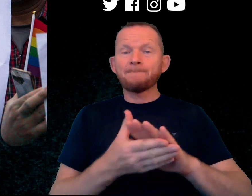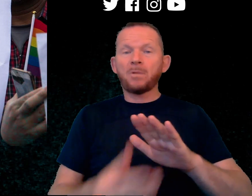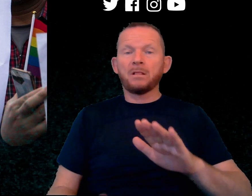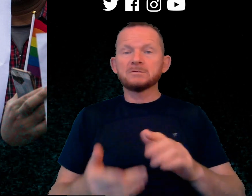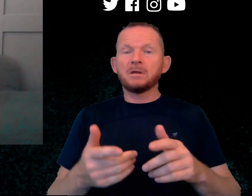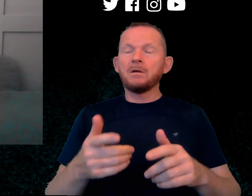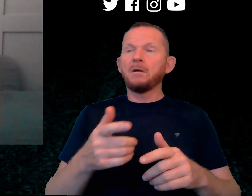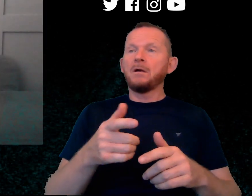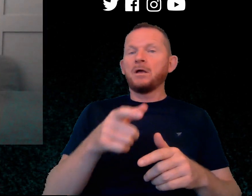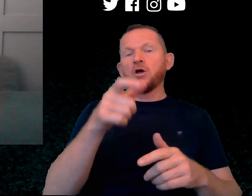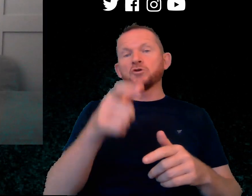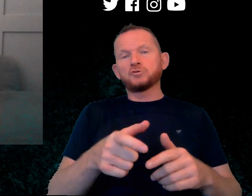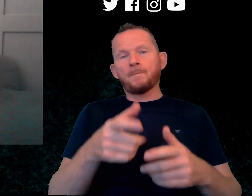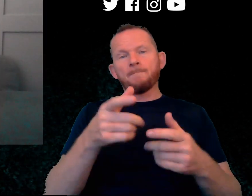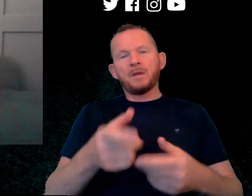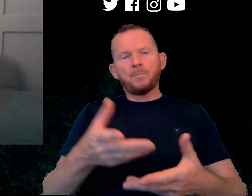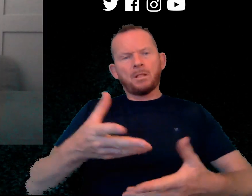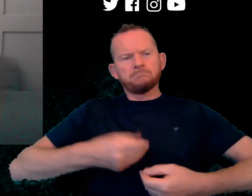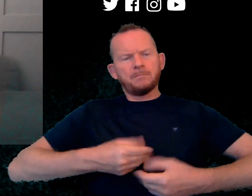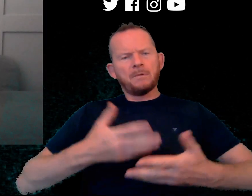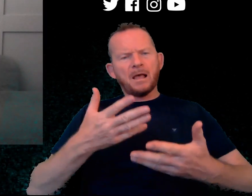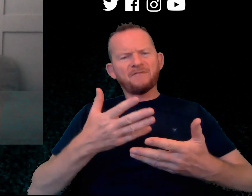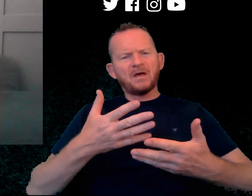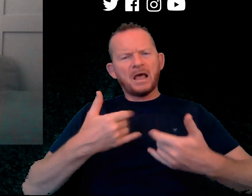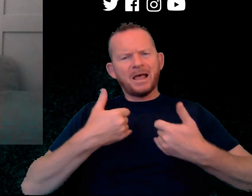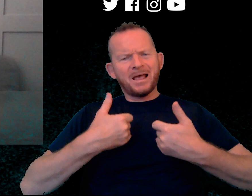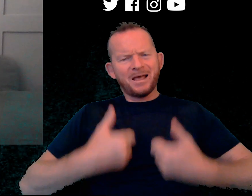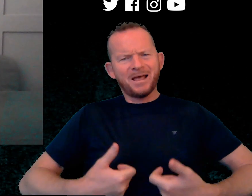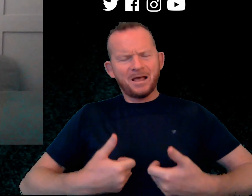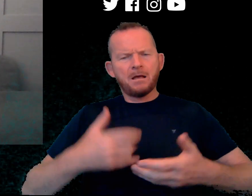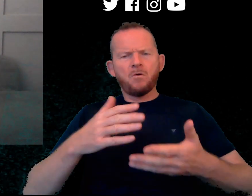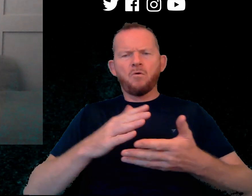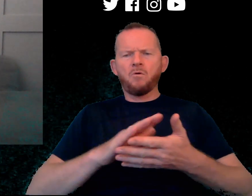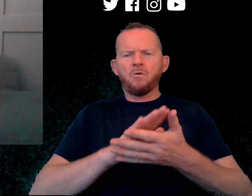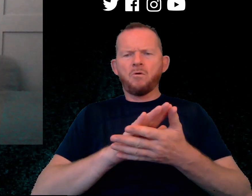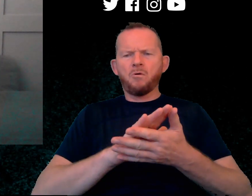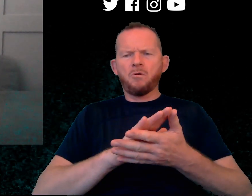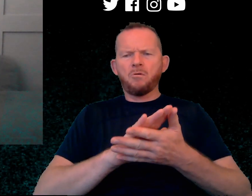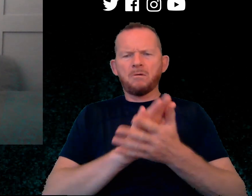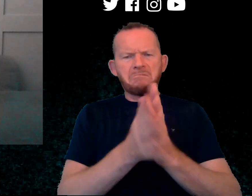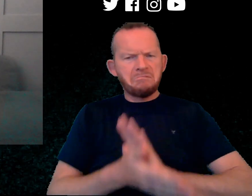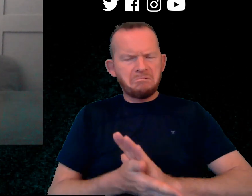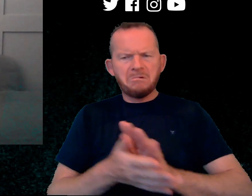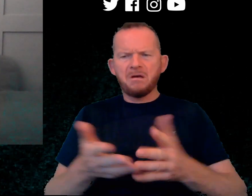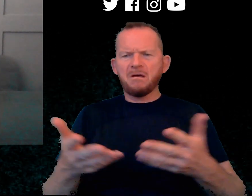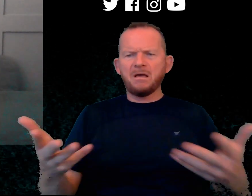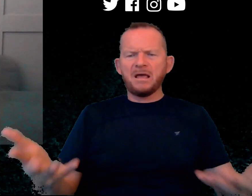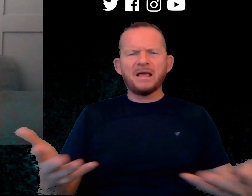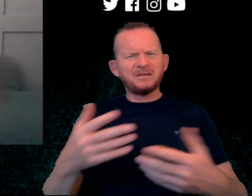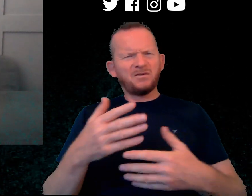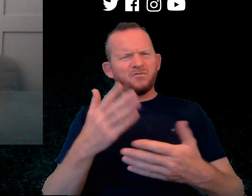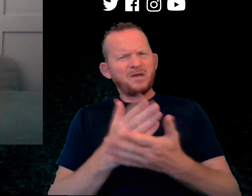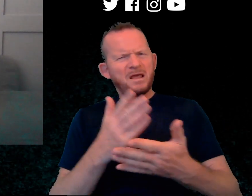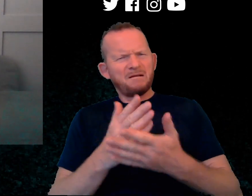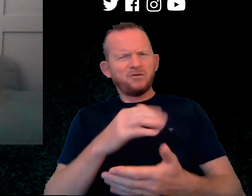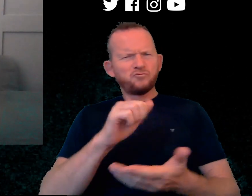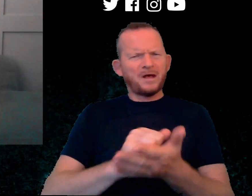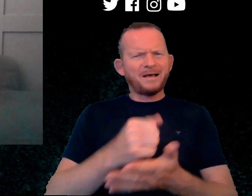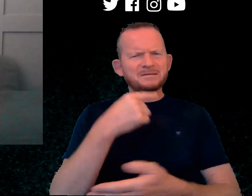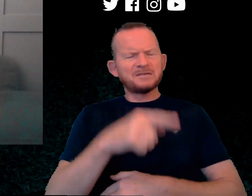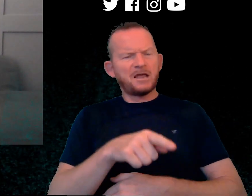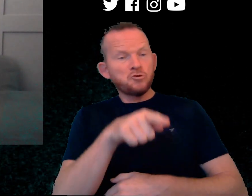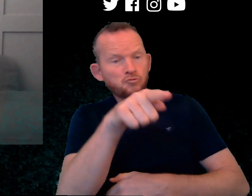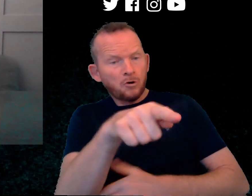exists today. Now I'm not saying I agree with any of this, but given what we have and in some examples still do consider to be an impairment